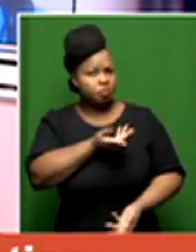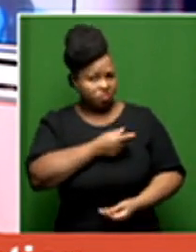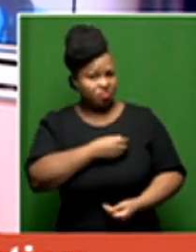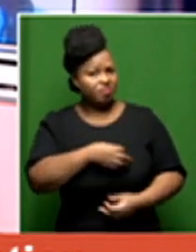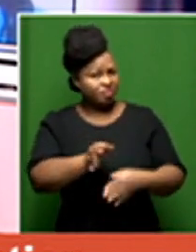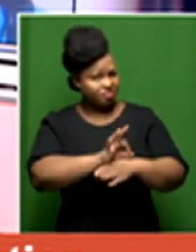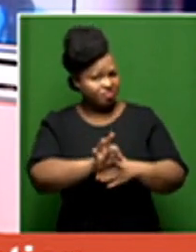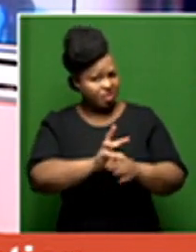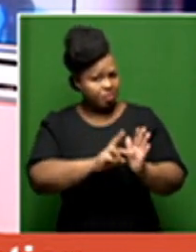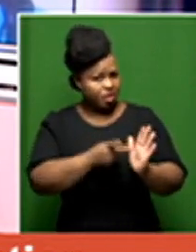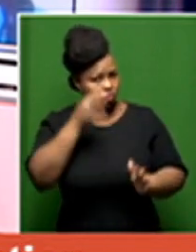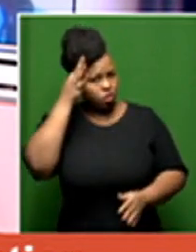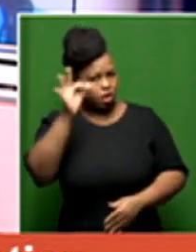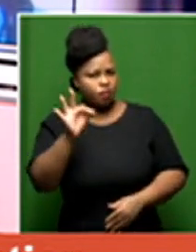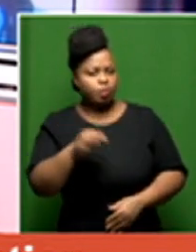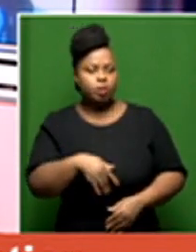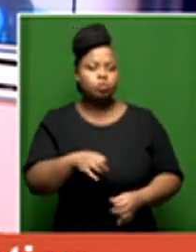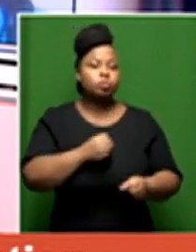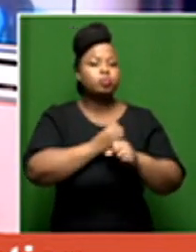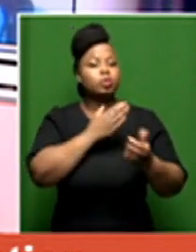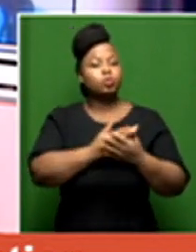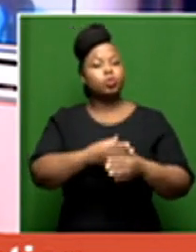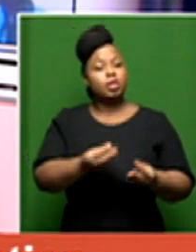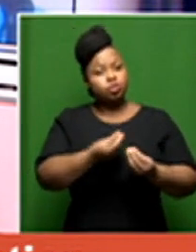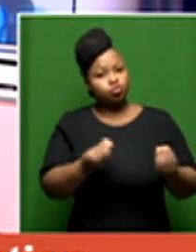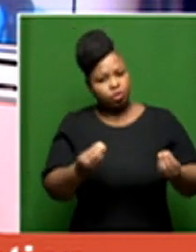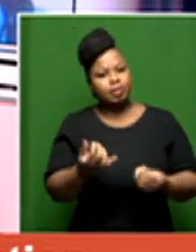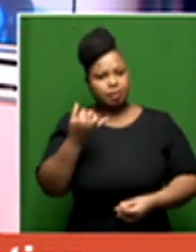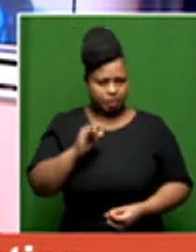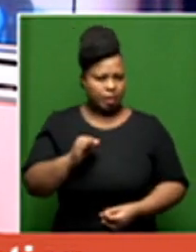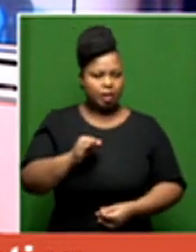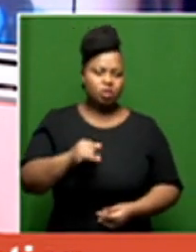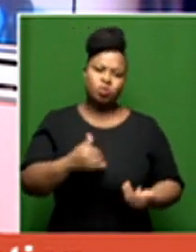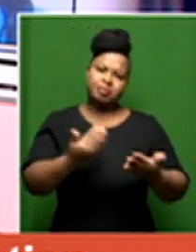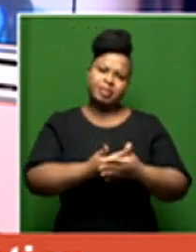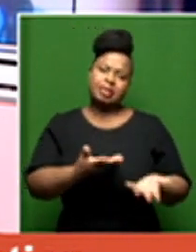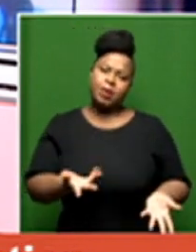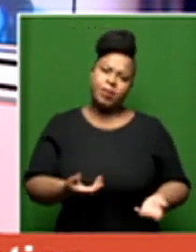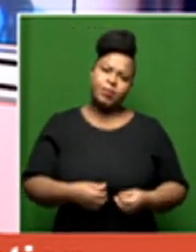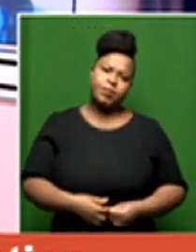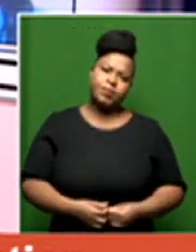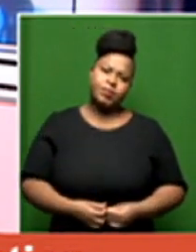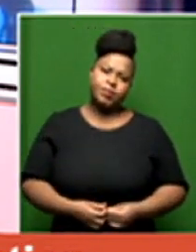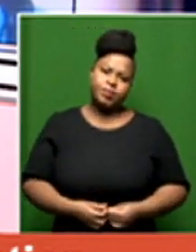there plans by government to make sure that these children do not miss out?